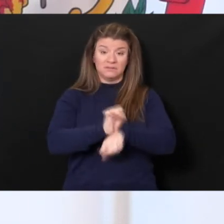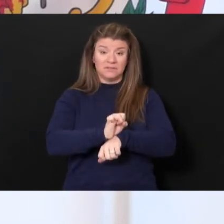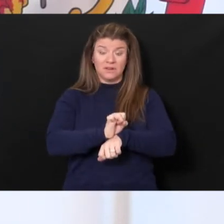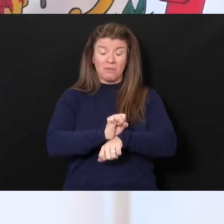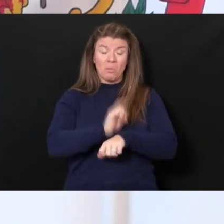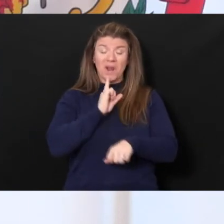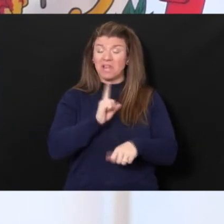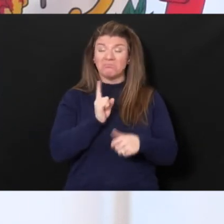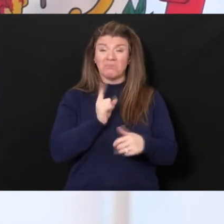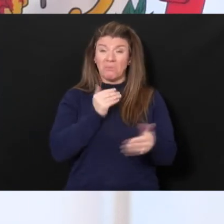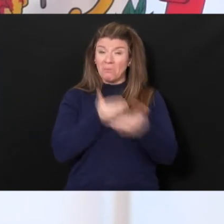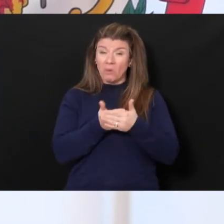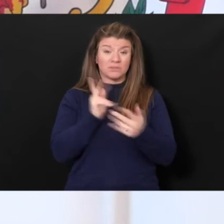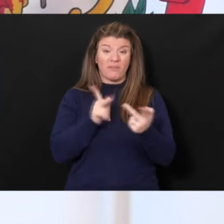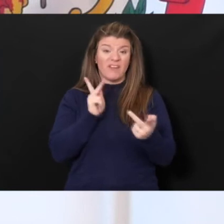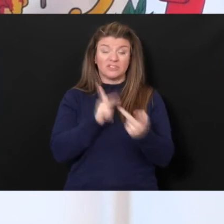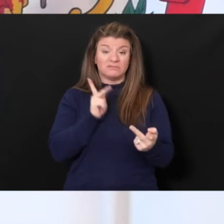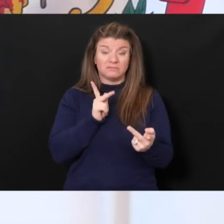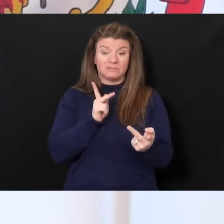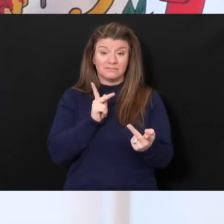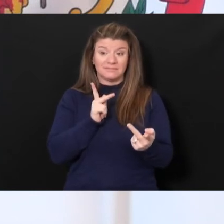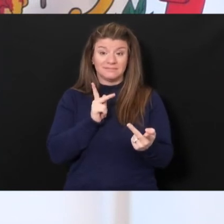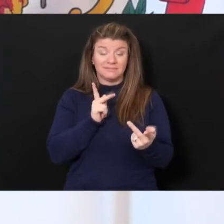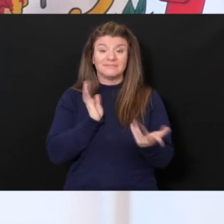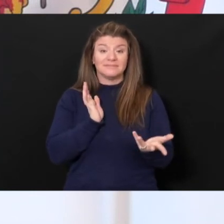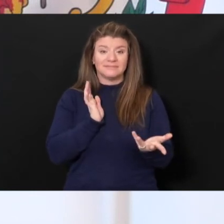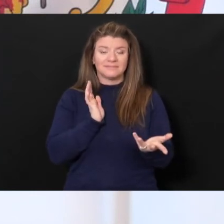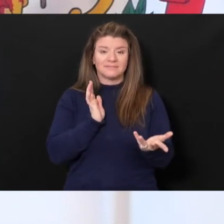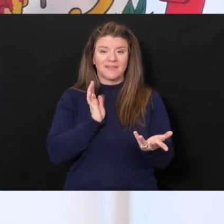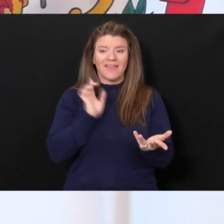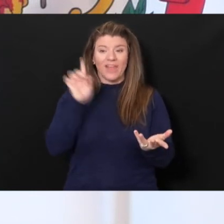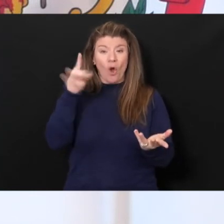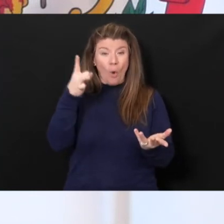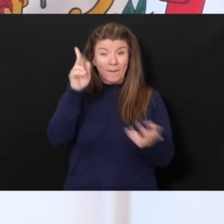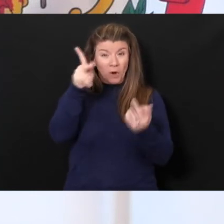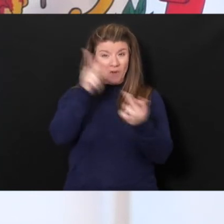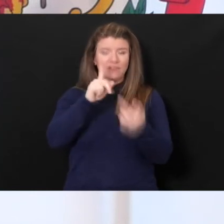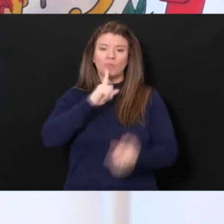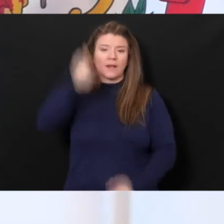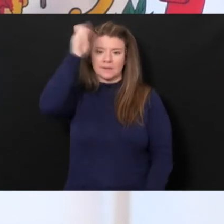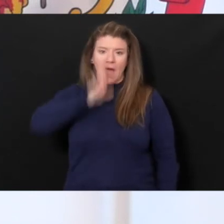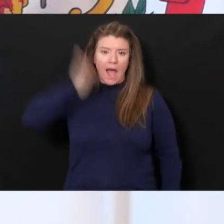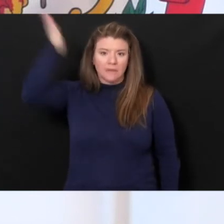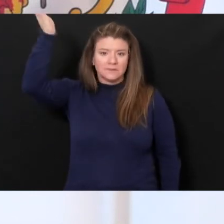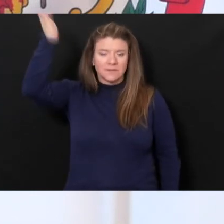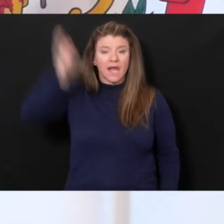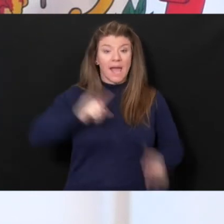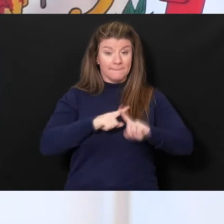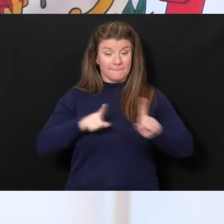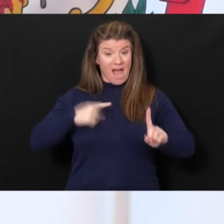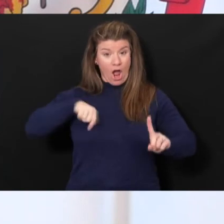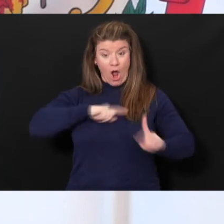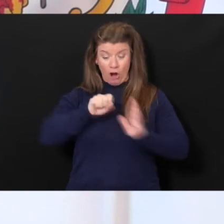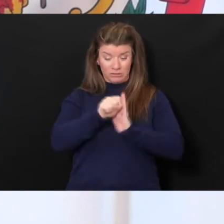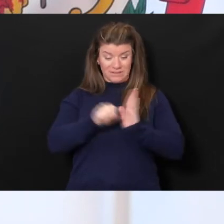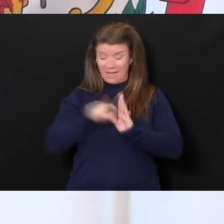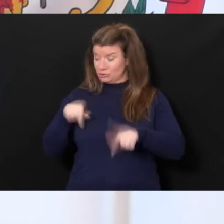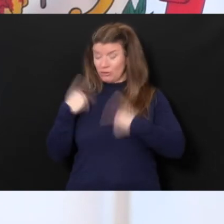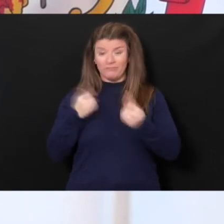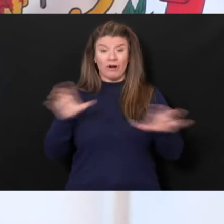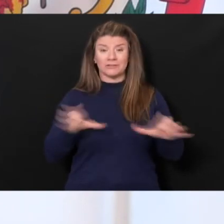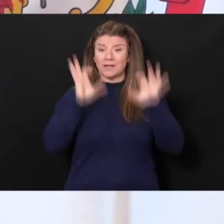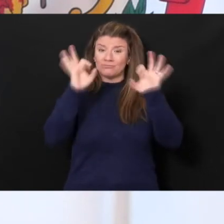perfect game. The only one that can be perfect, in my opinion, is the good Lord. But this is as close to a perfect game as we could